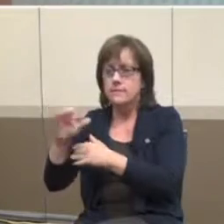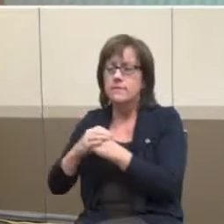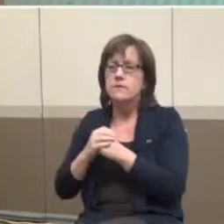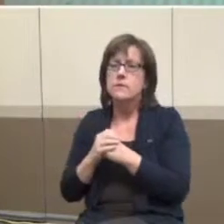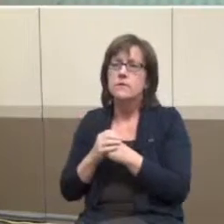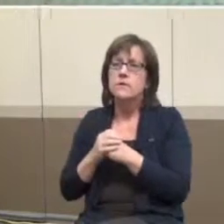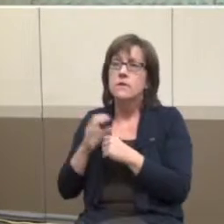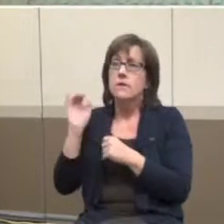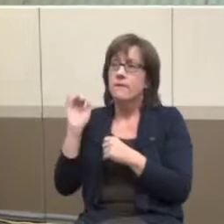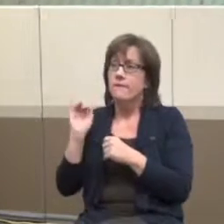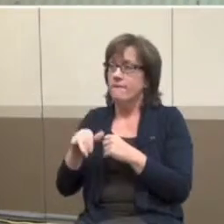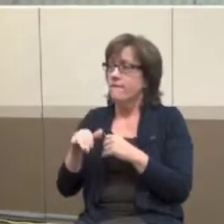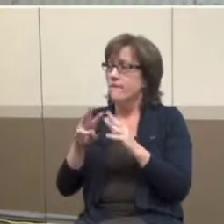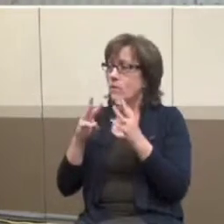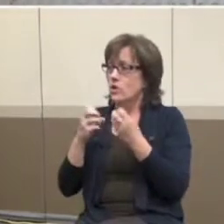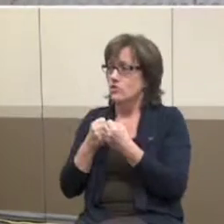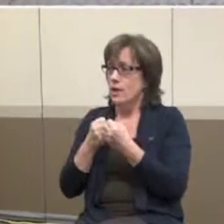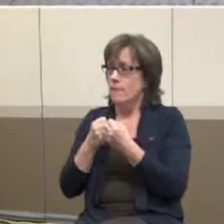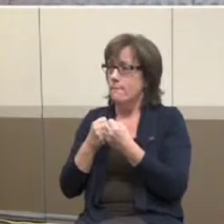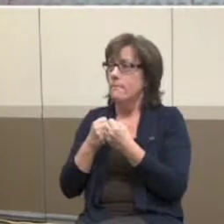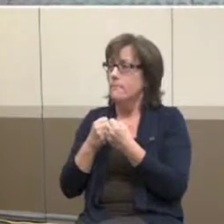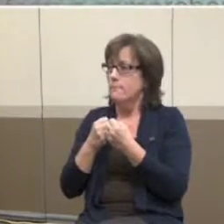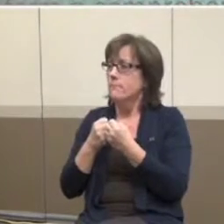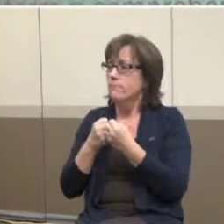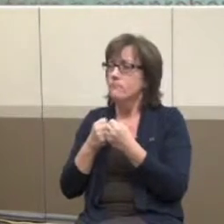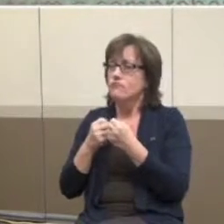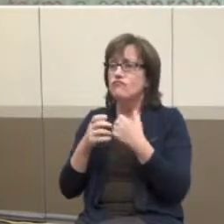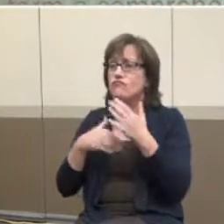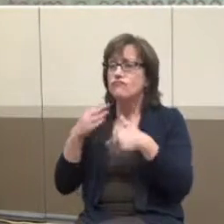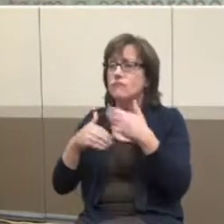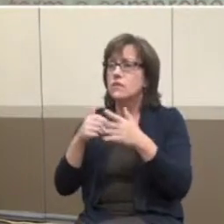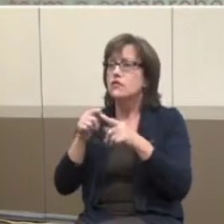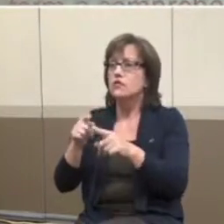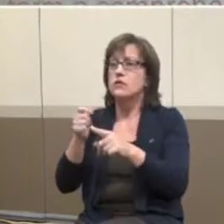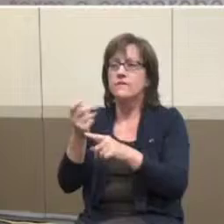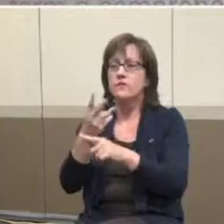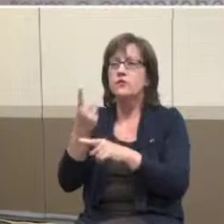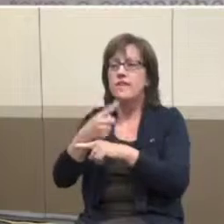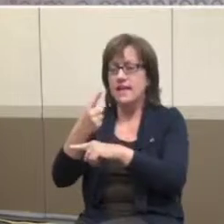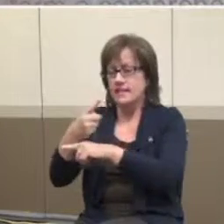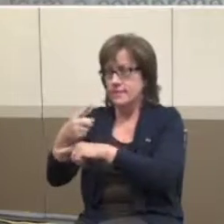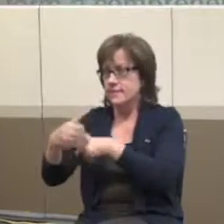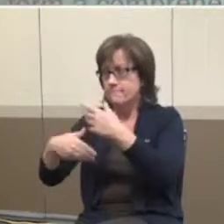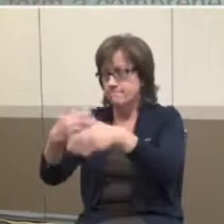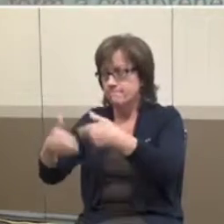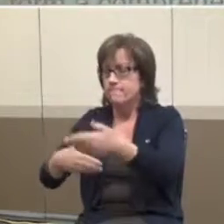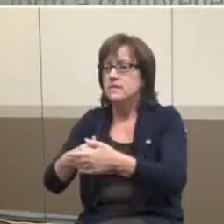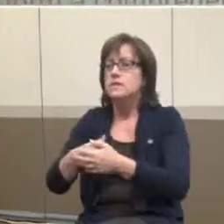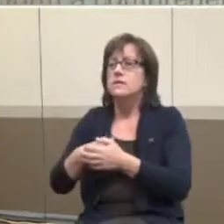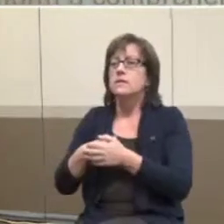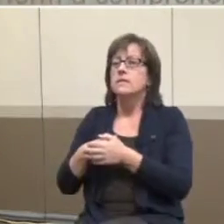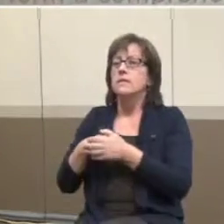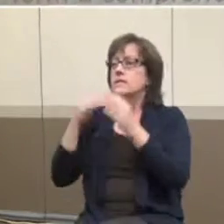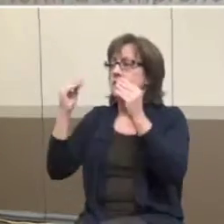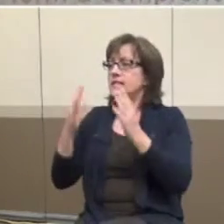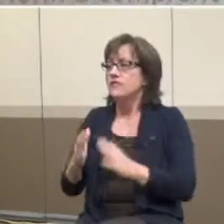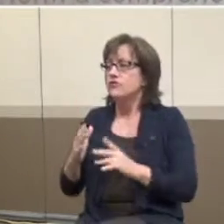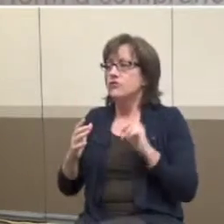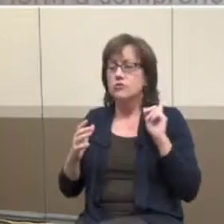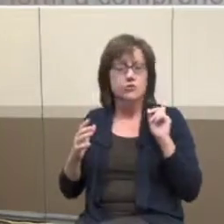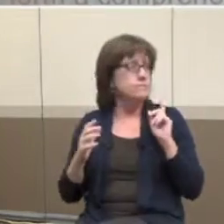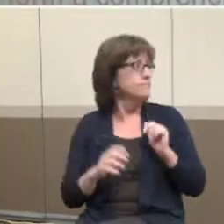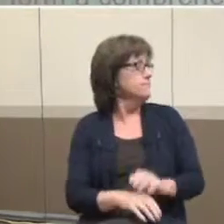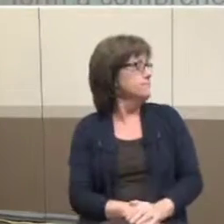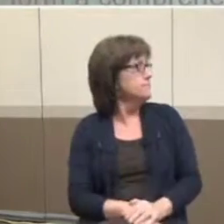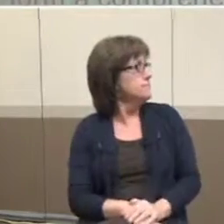a workshop kind of setting, and it was over the course of several days, and it was taught by